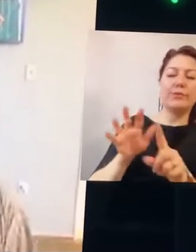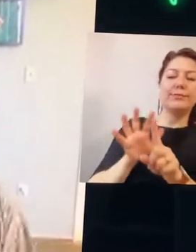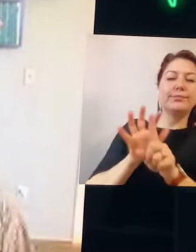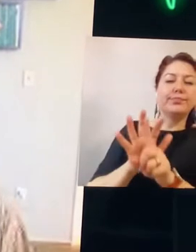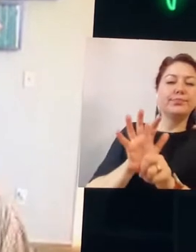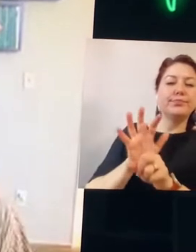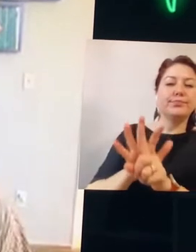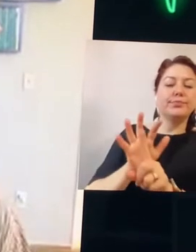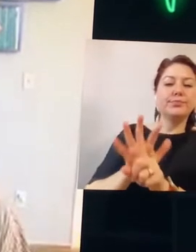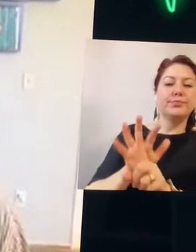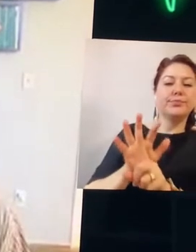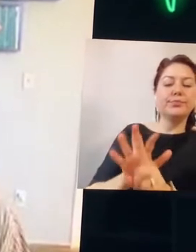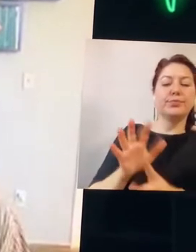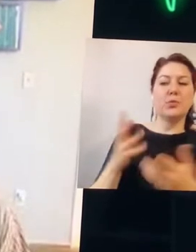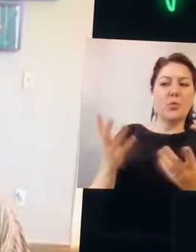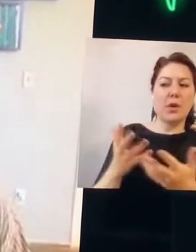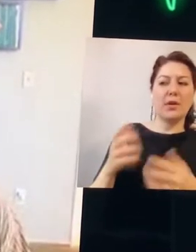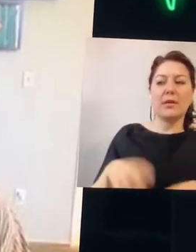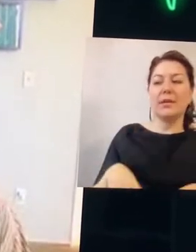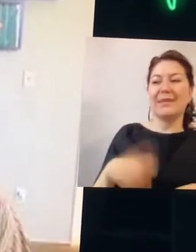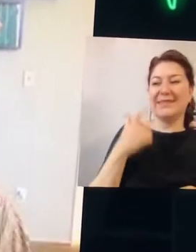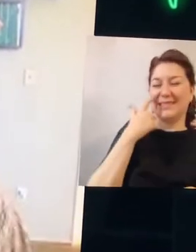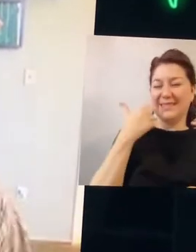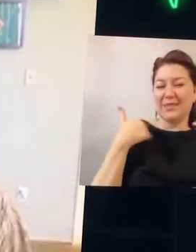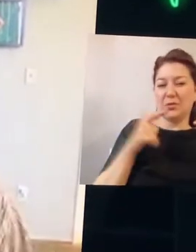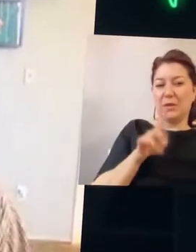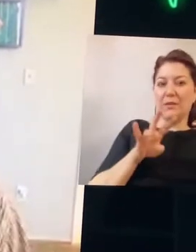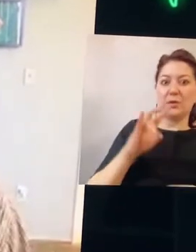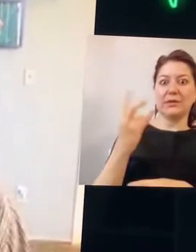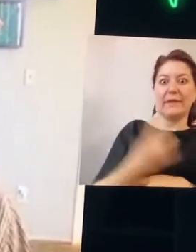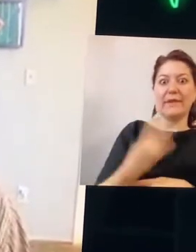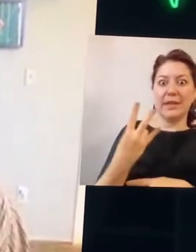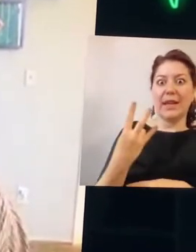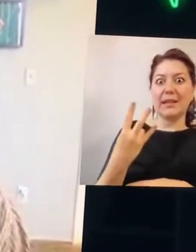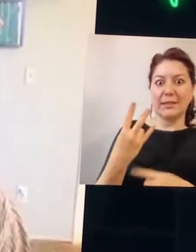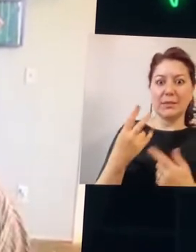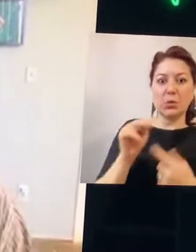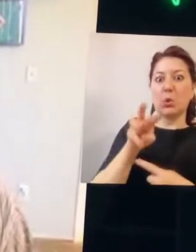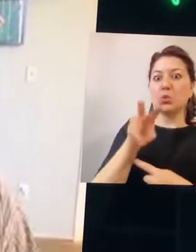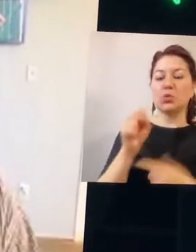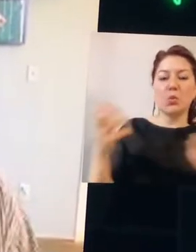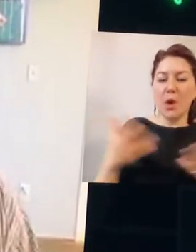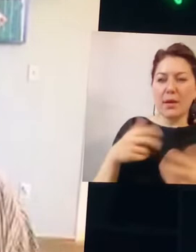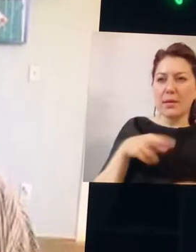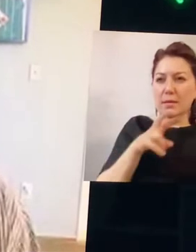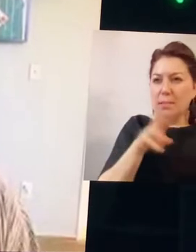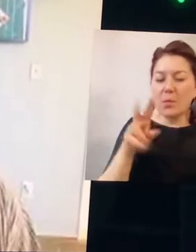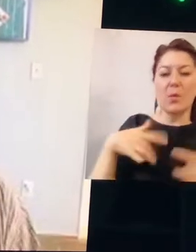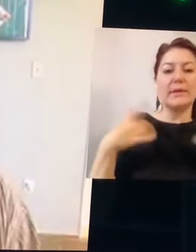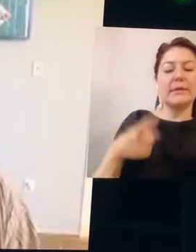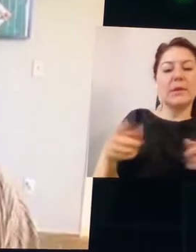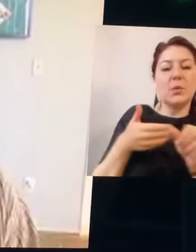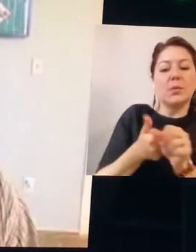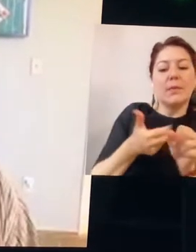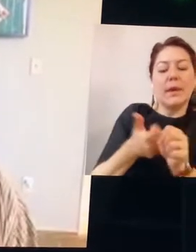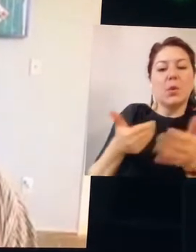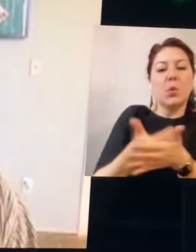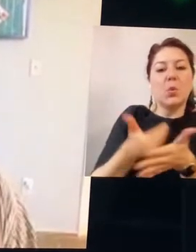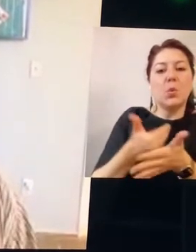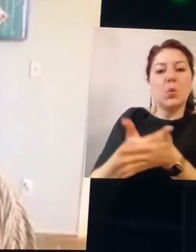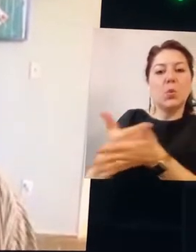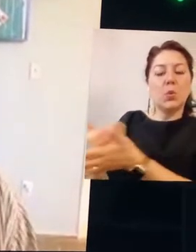are the 24/7 news cycle? What are they talking about? How can you make yourself relevant to that news cycle? What can